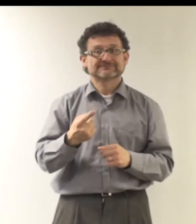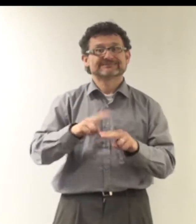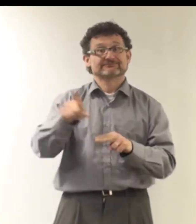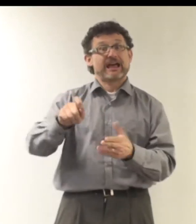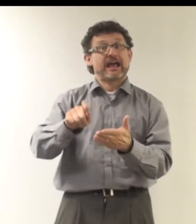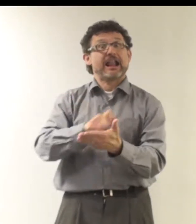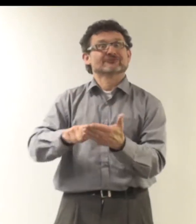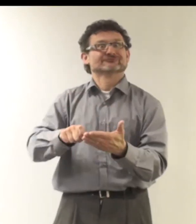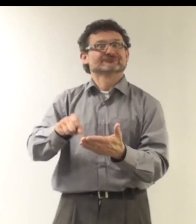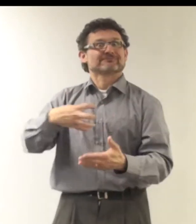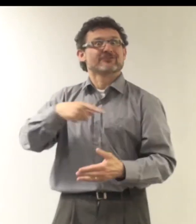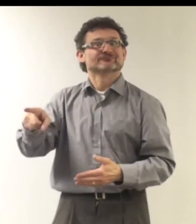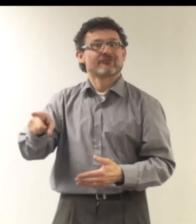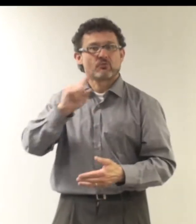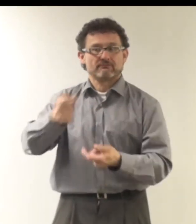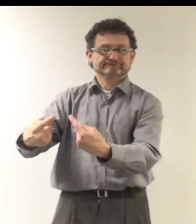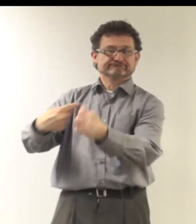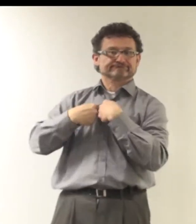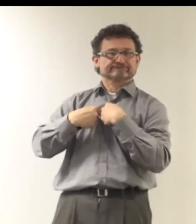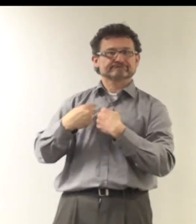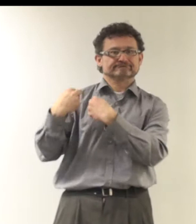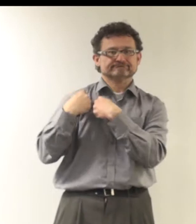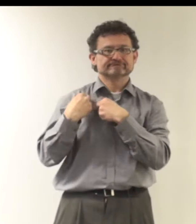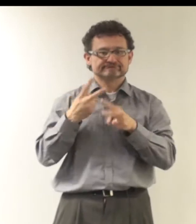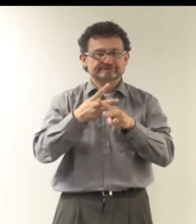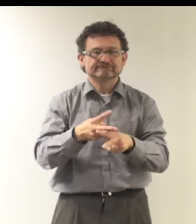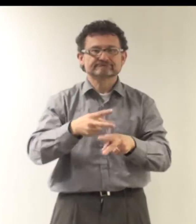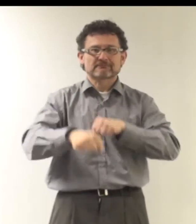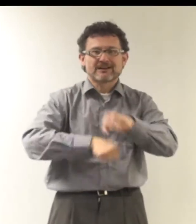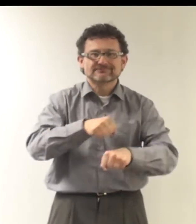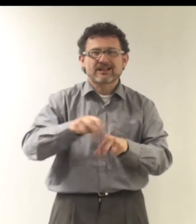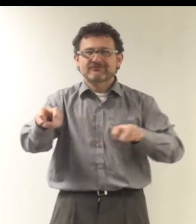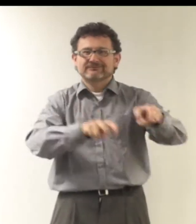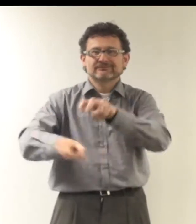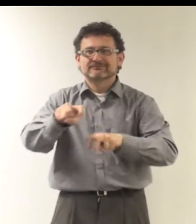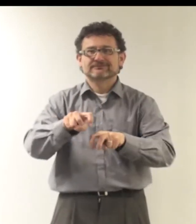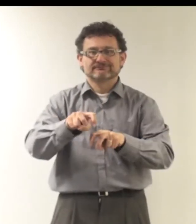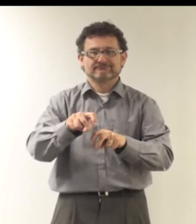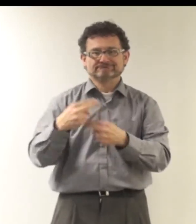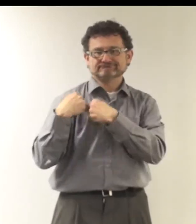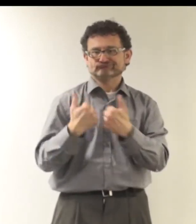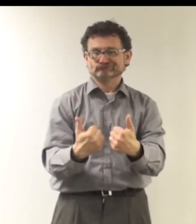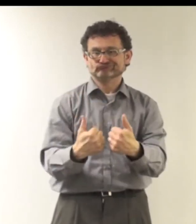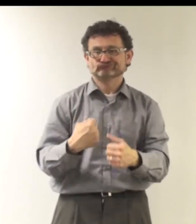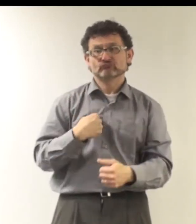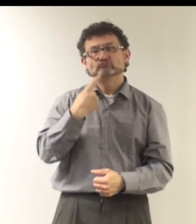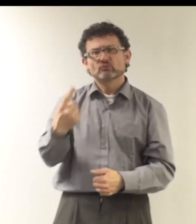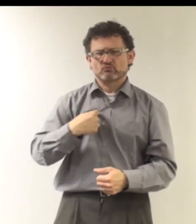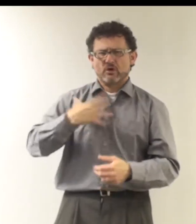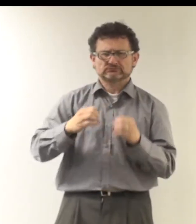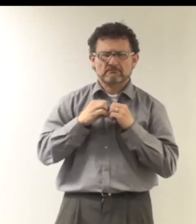of the coverage is focusing on personalities. It's Ken against Boris, it's the incumbent mayor against the previous mayor, it's Punch